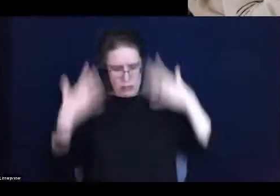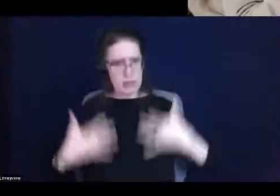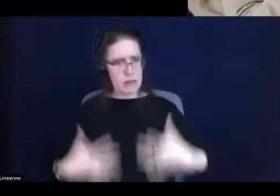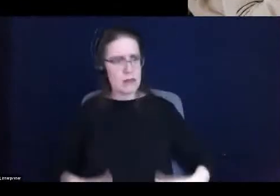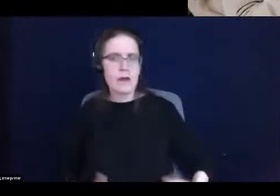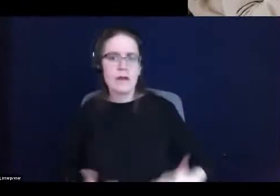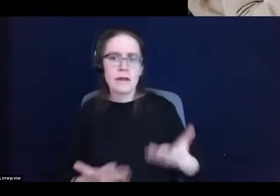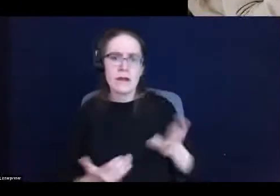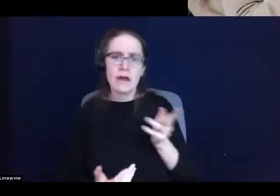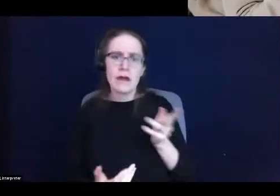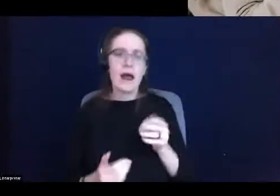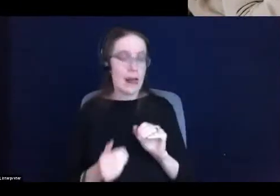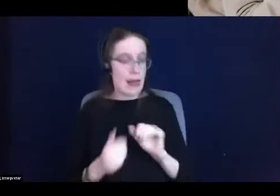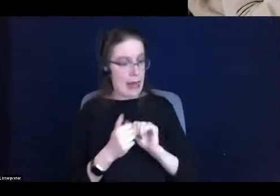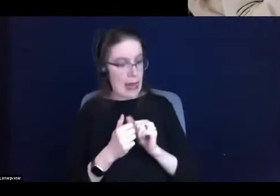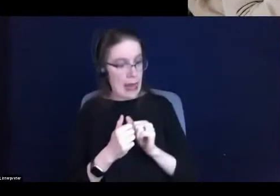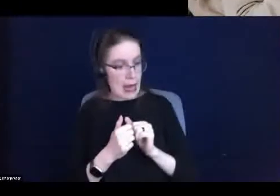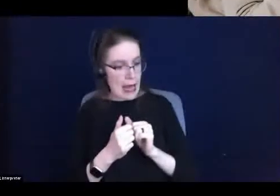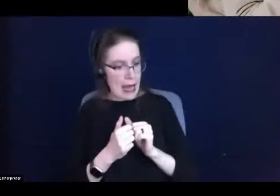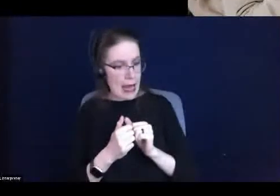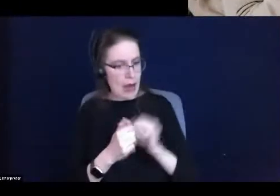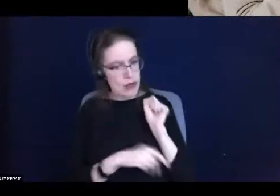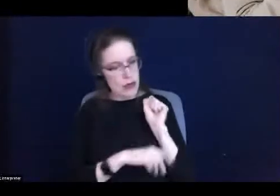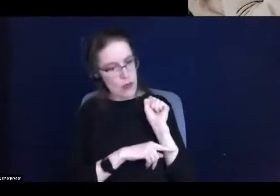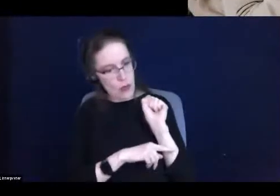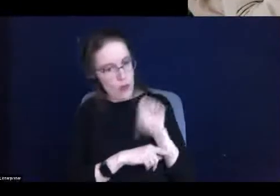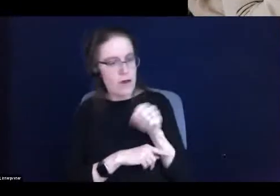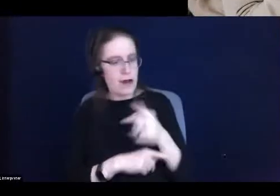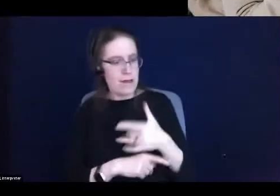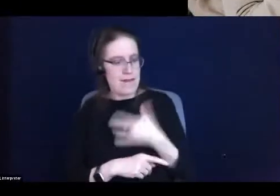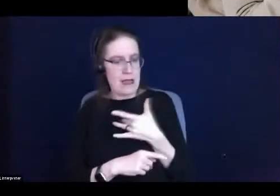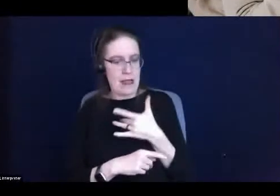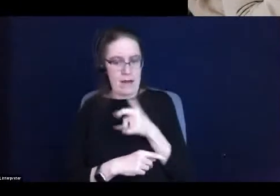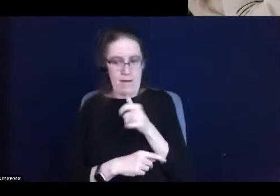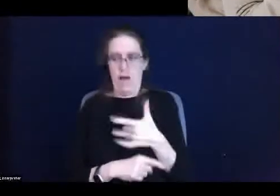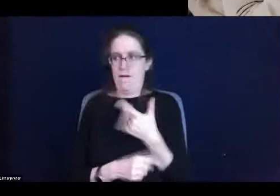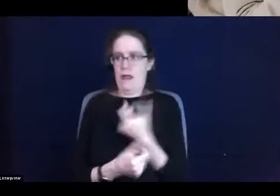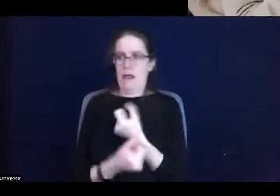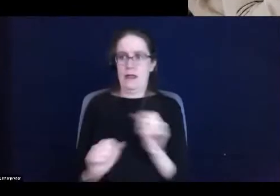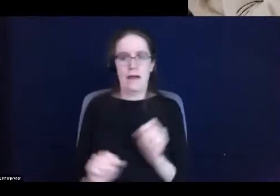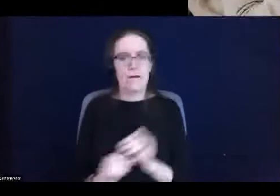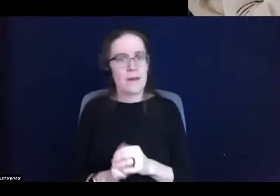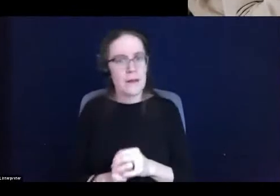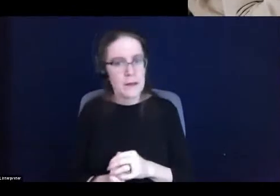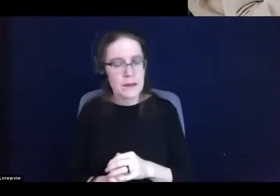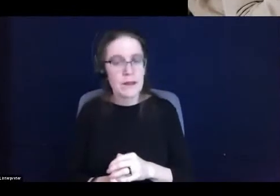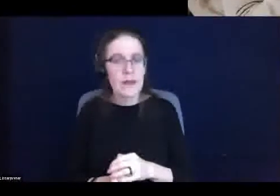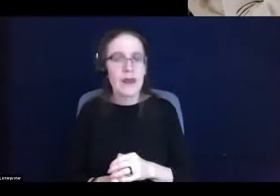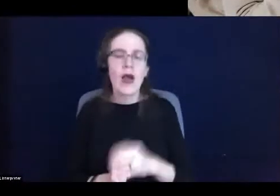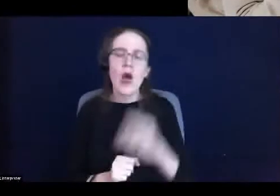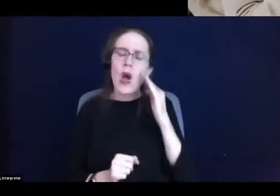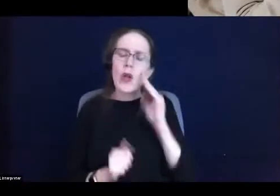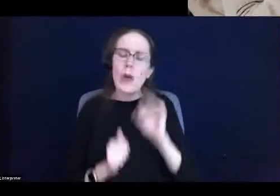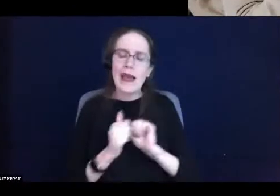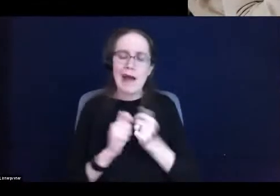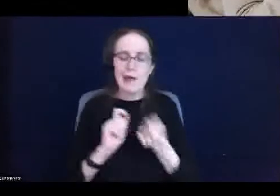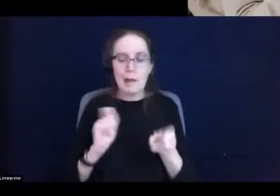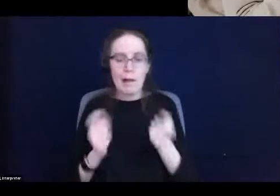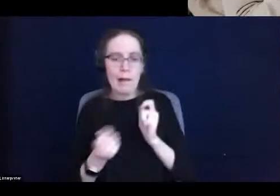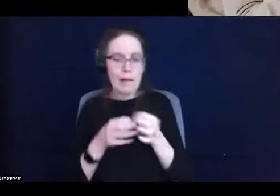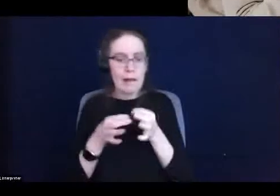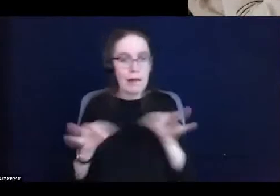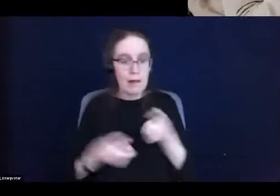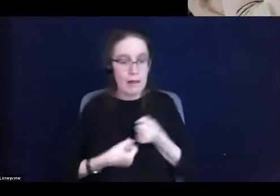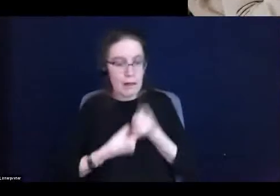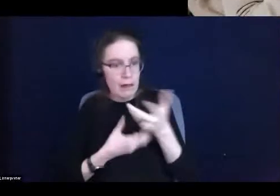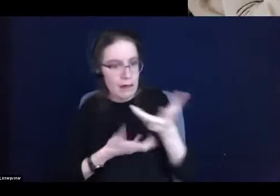How do you overcome this feeling of being unsafe? Knowing how to rephrase these different questions for survivors is very